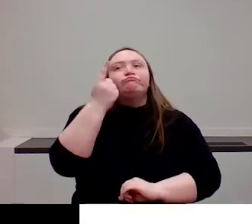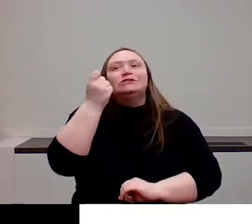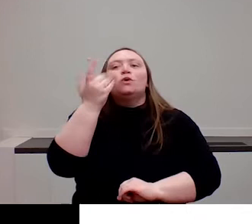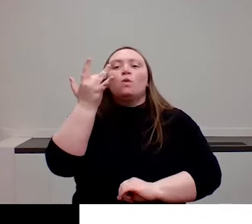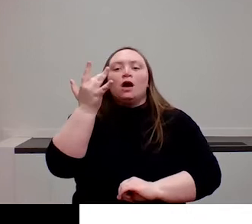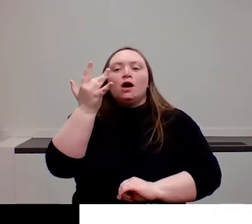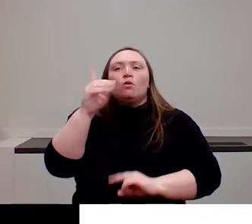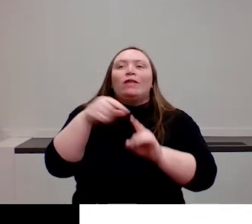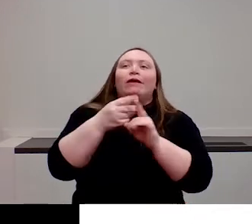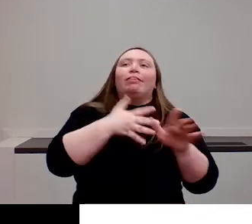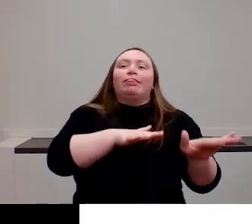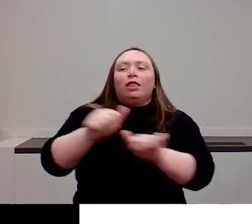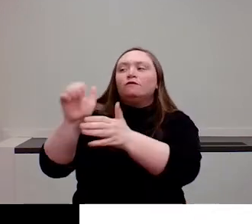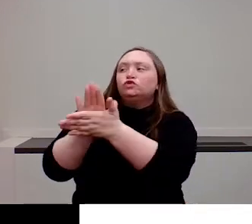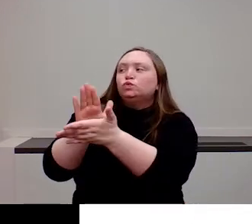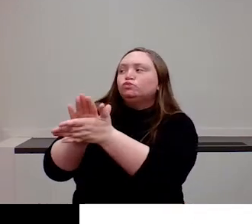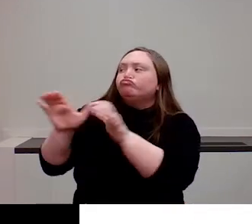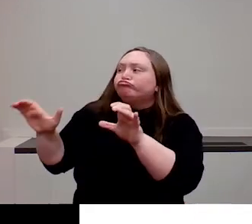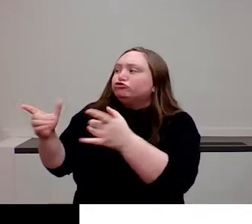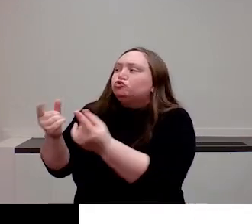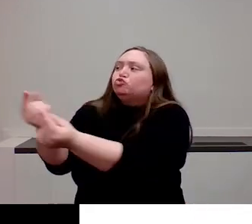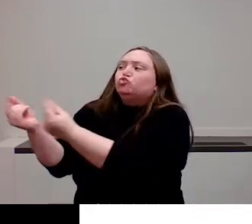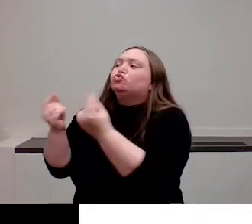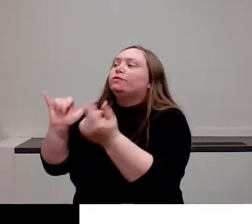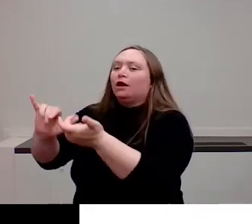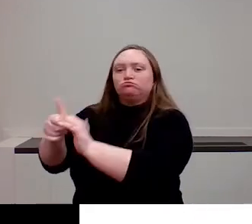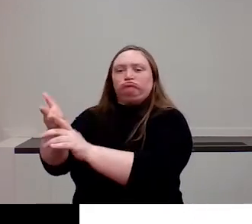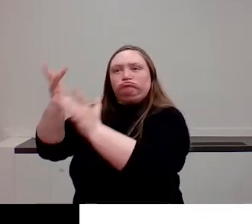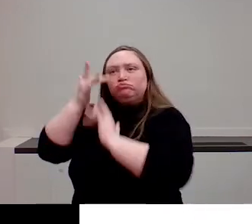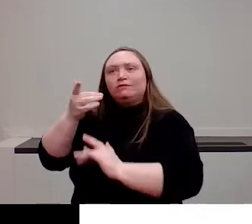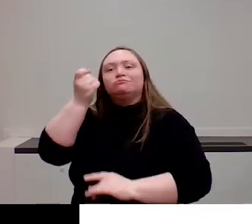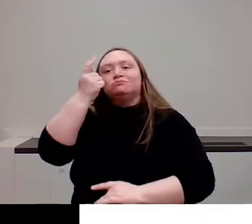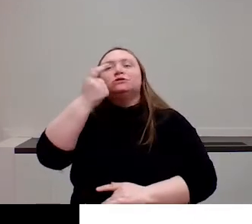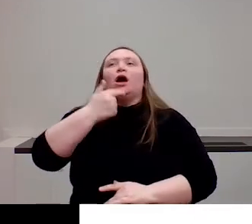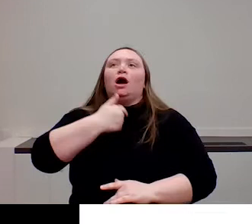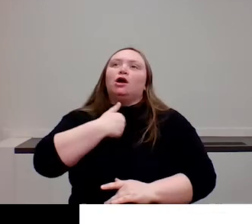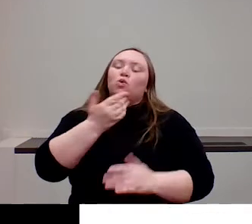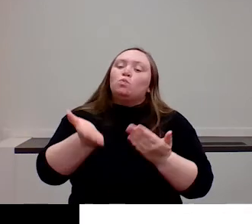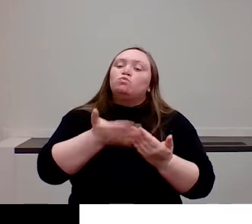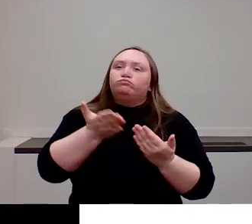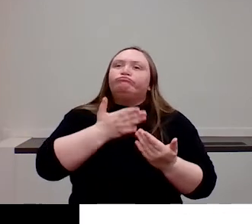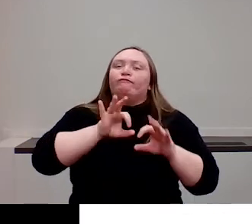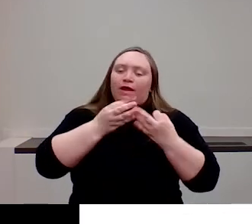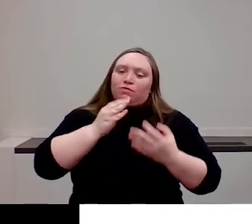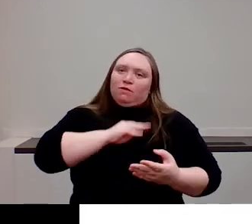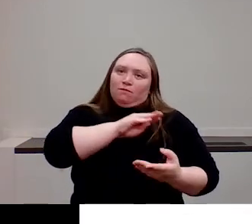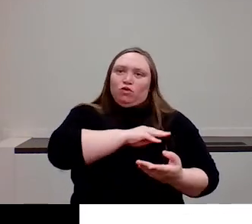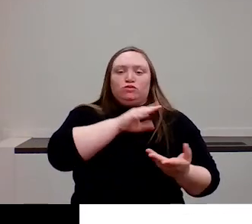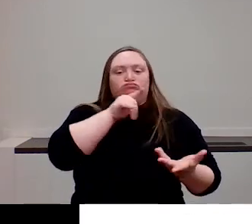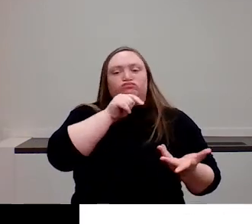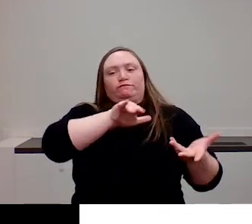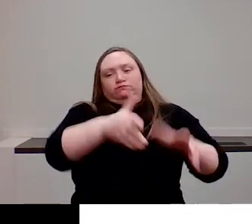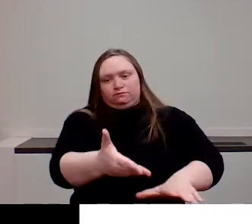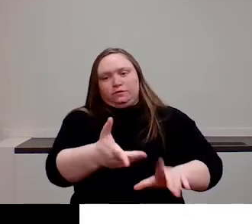they experience outside of school. Now, I very nearly lost a family member to COVID in the past 3 weeks, and